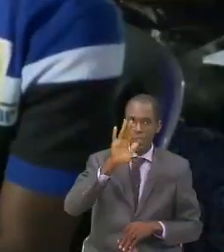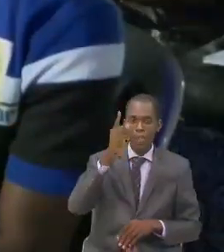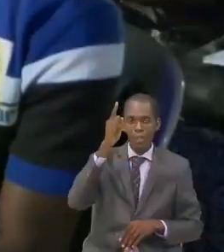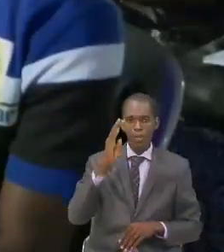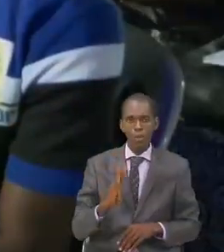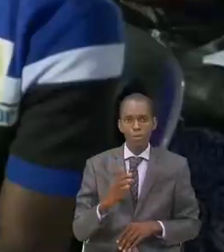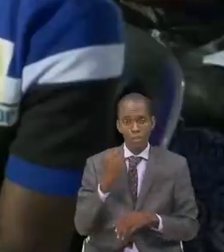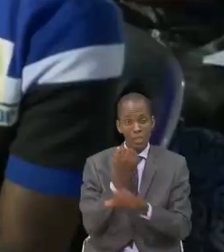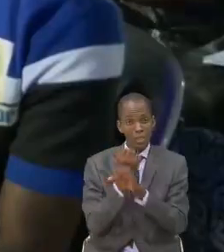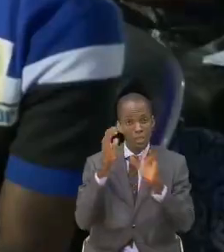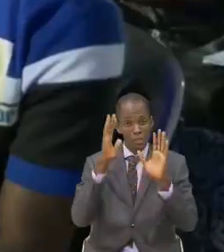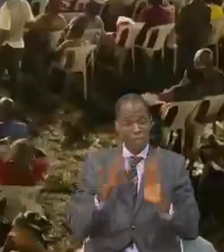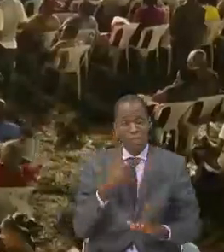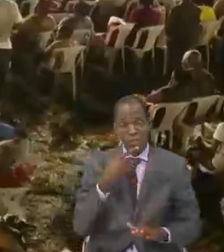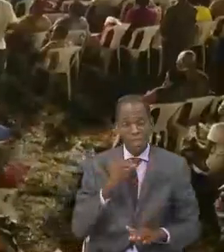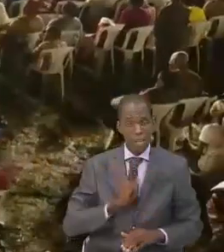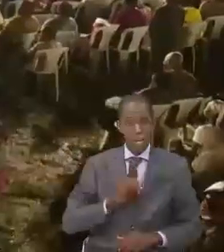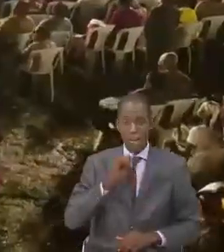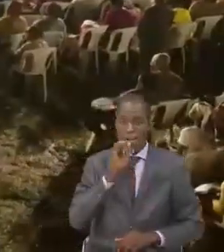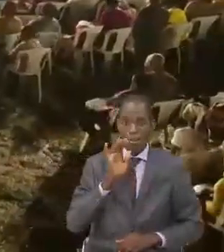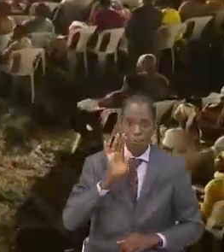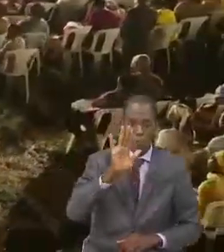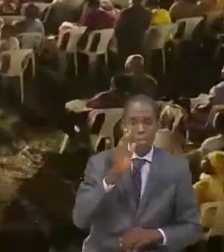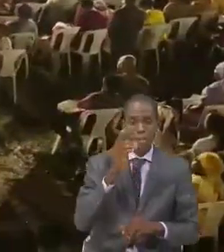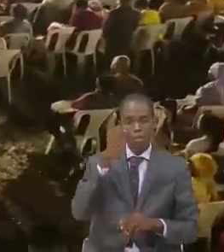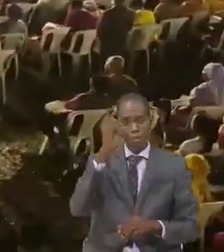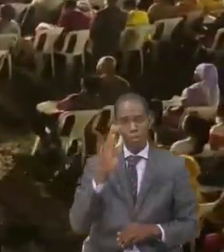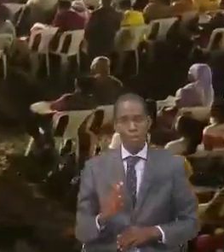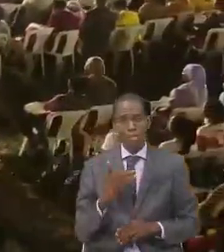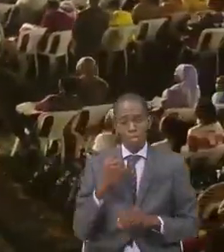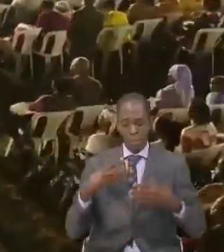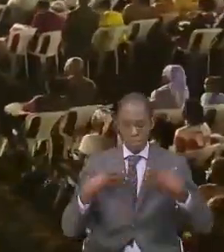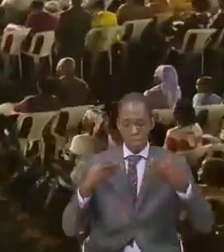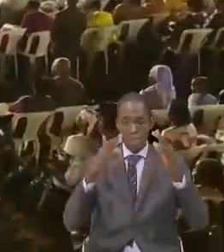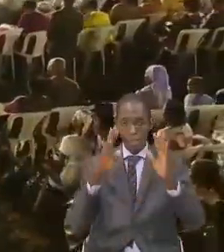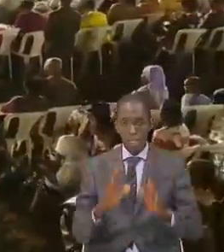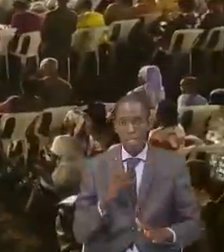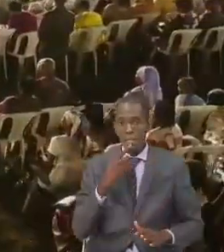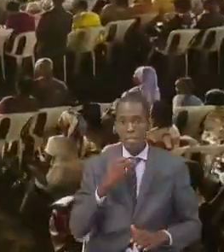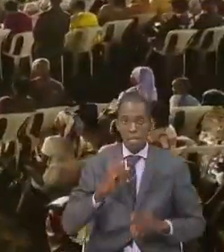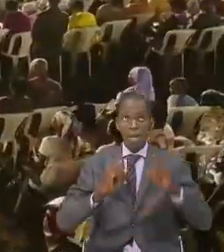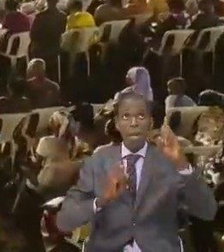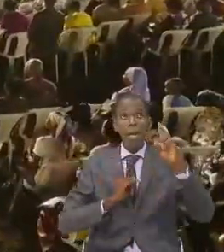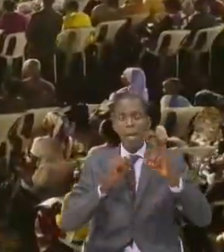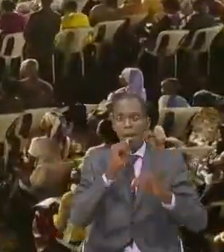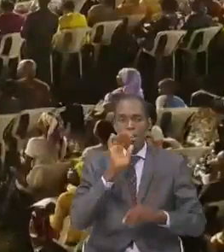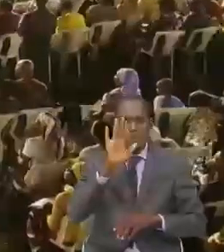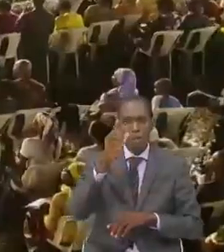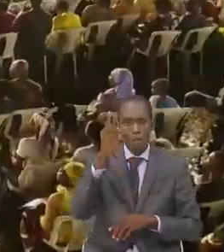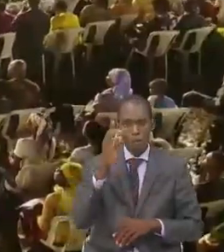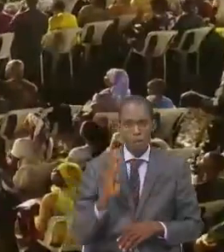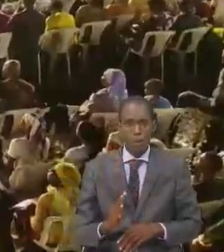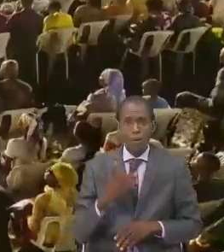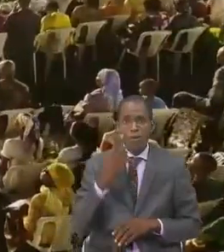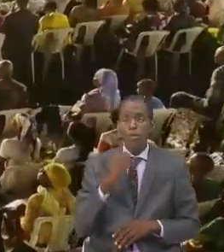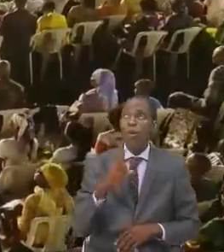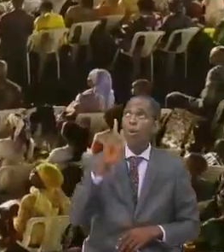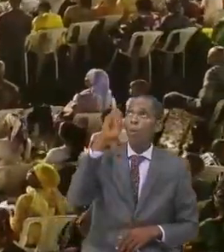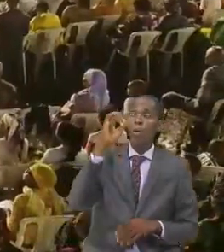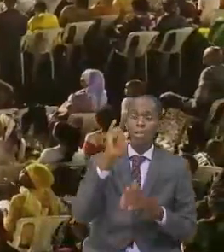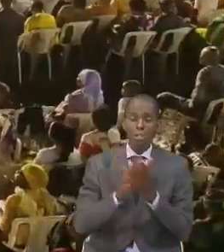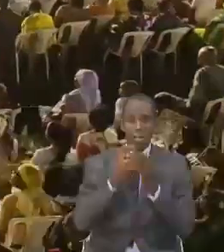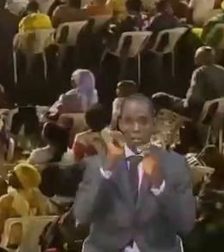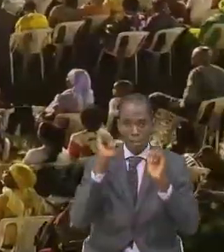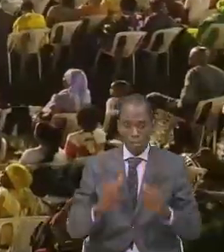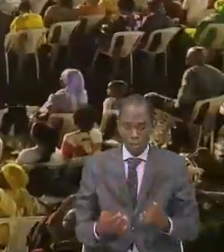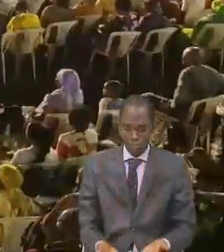Creator said, I am thy God. The Savior says, I am thy God. The Healer says,